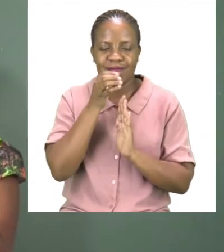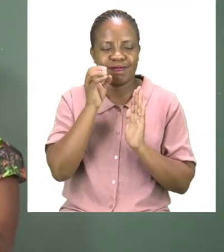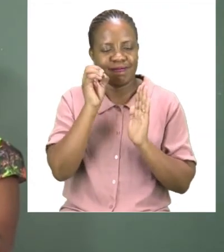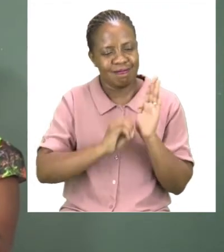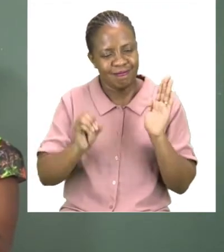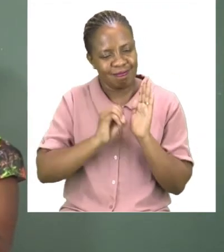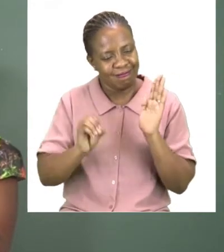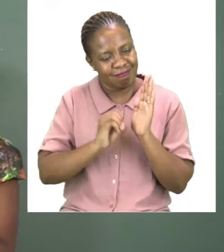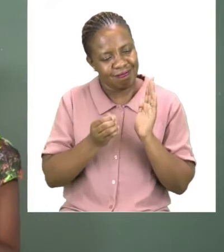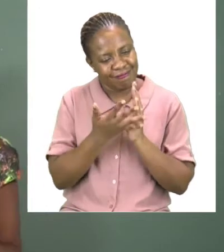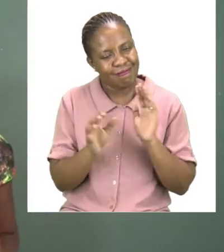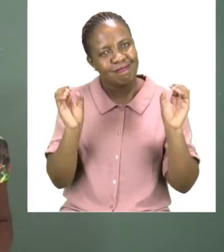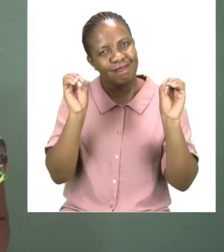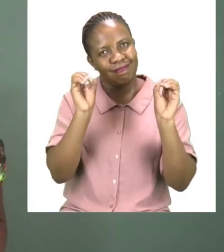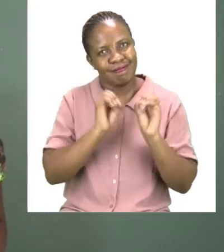Empty.